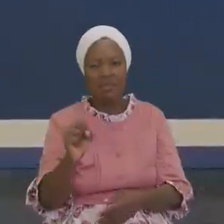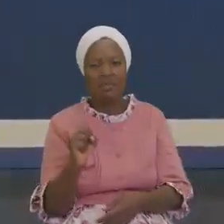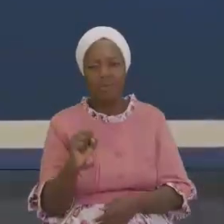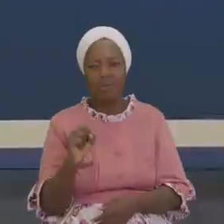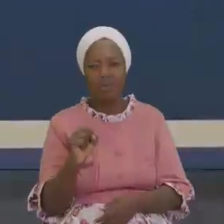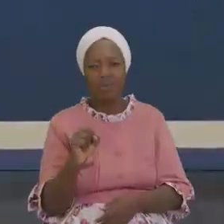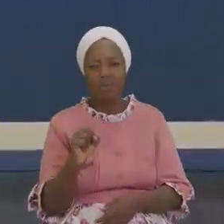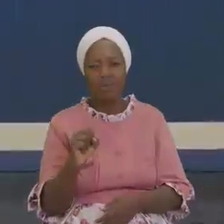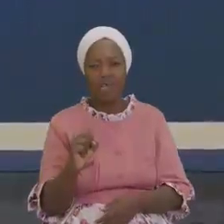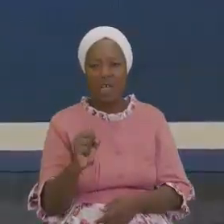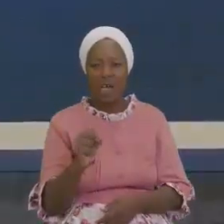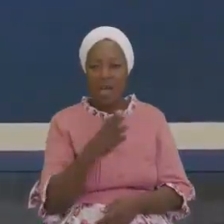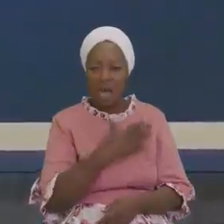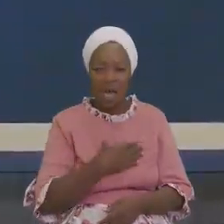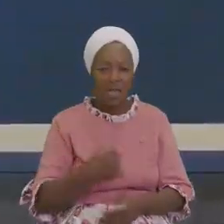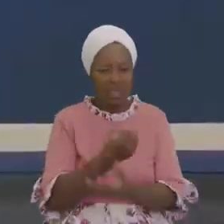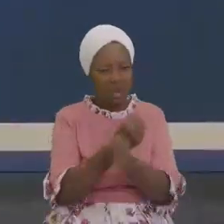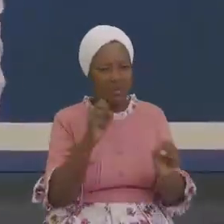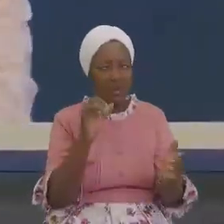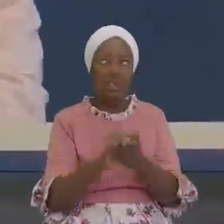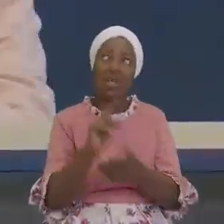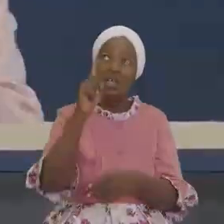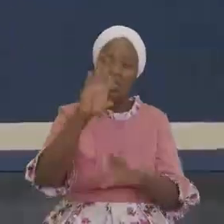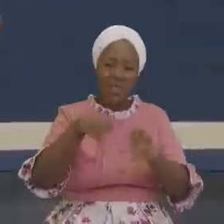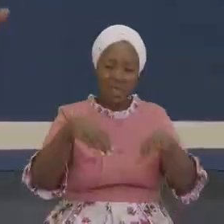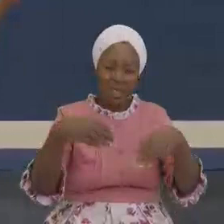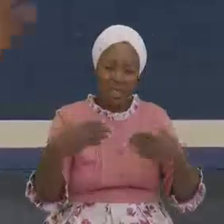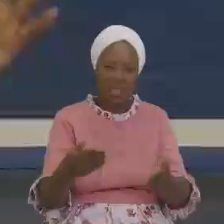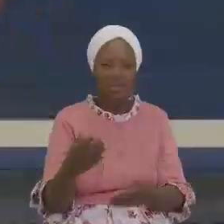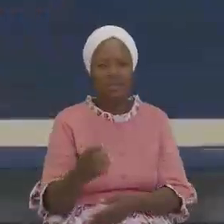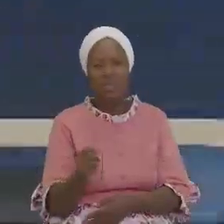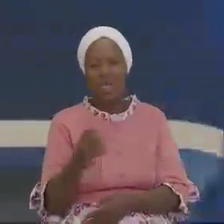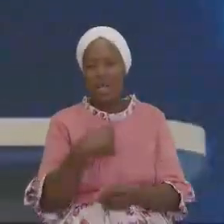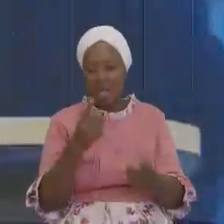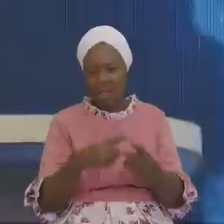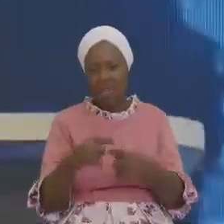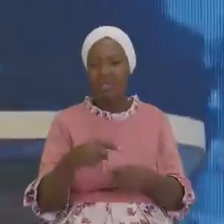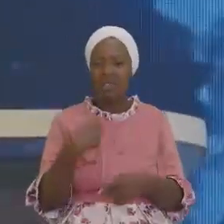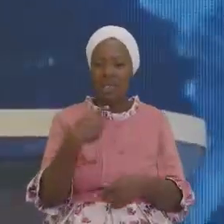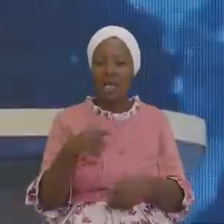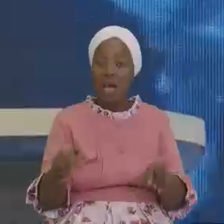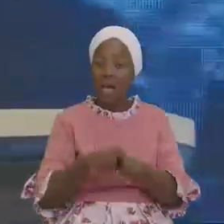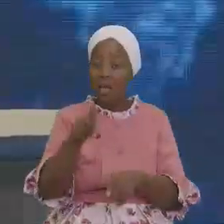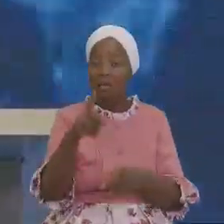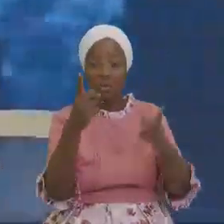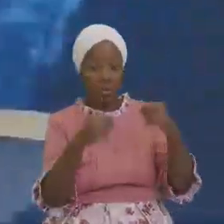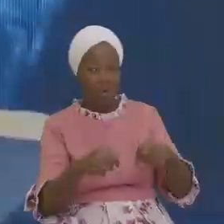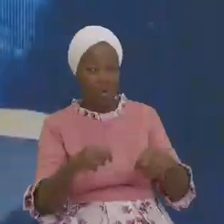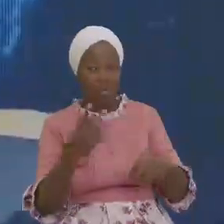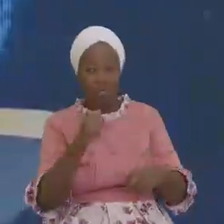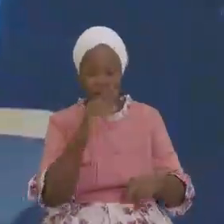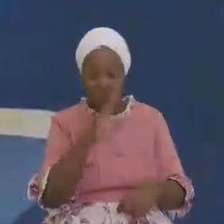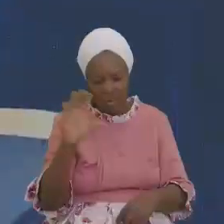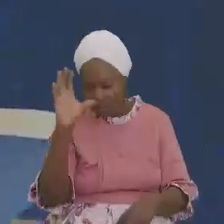A redemption that he gives. And he said, as you come, you'll not be searching and searching